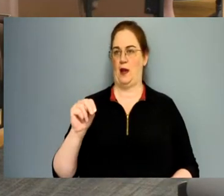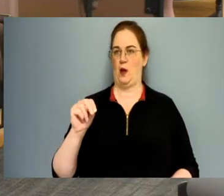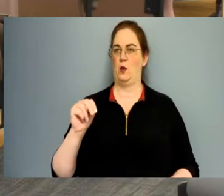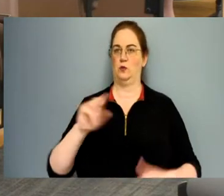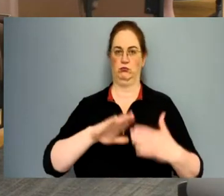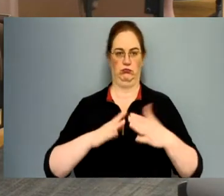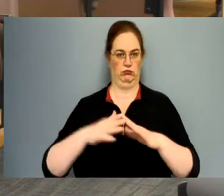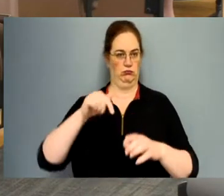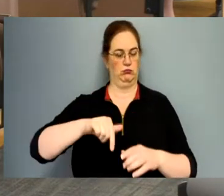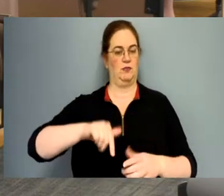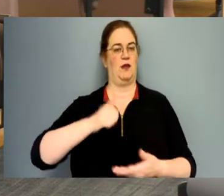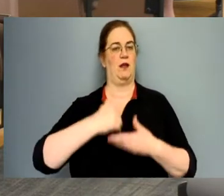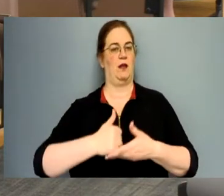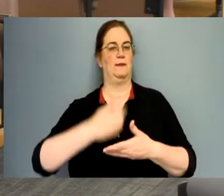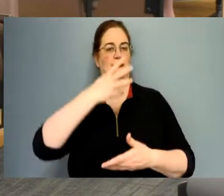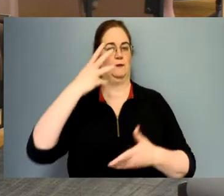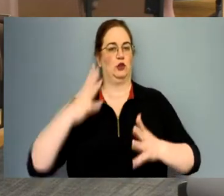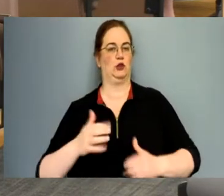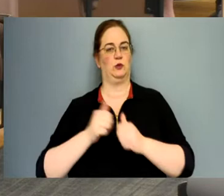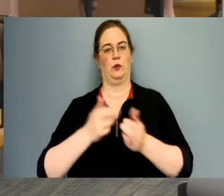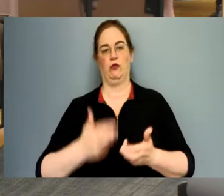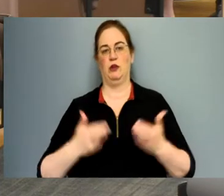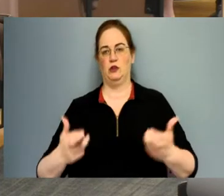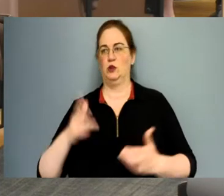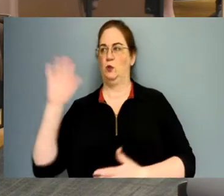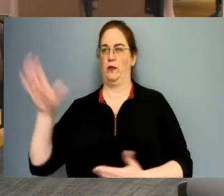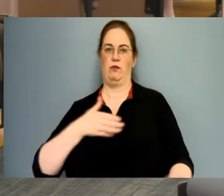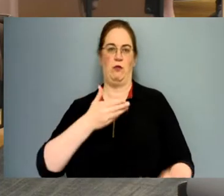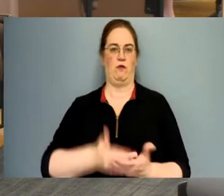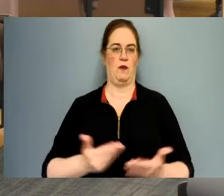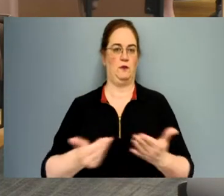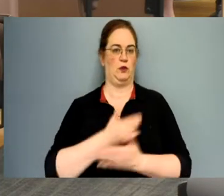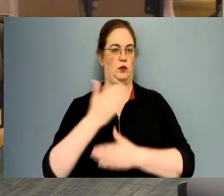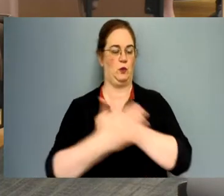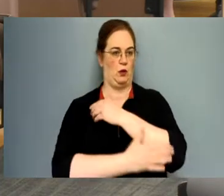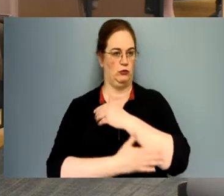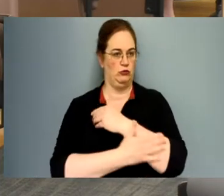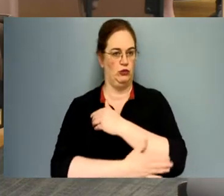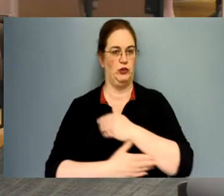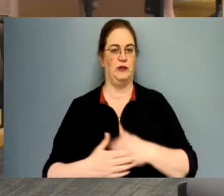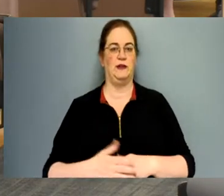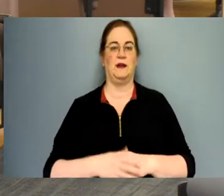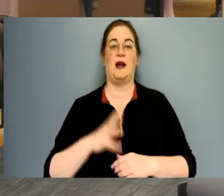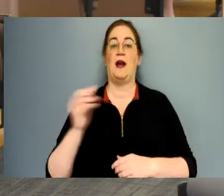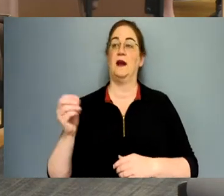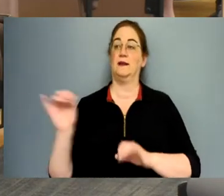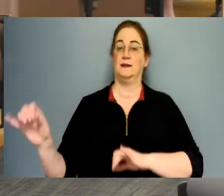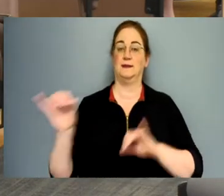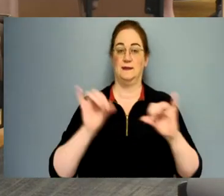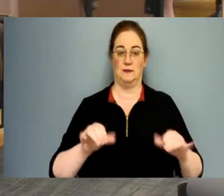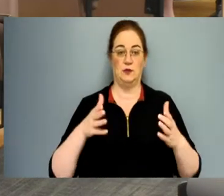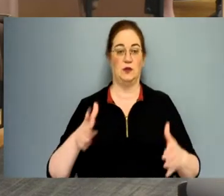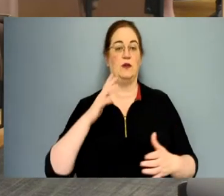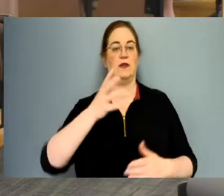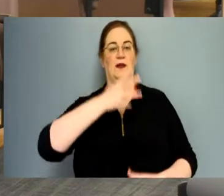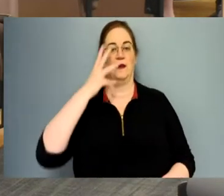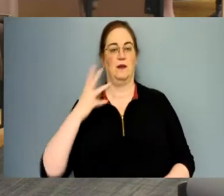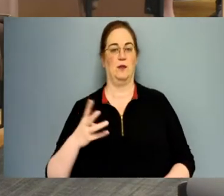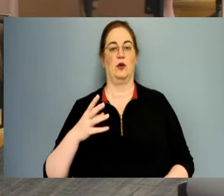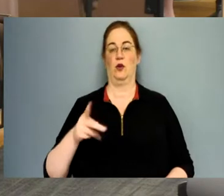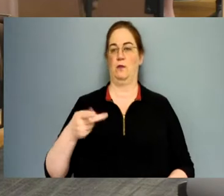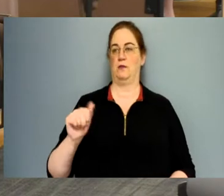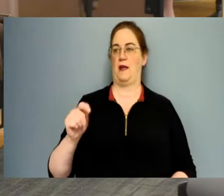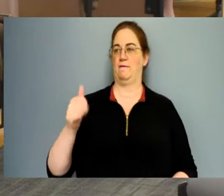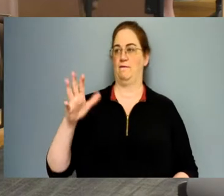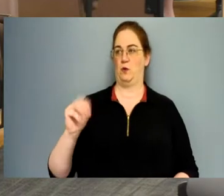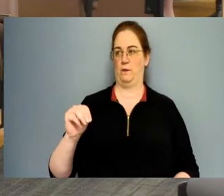helps immigrants with resources as they arrive to this new country. And in a similar vein, the Immigrant Platform, which